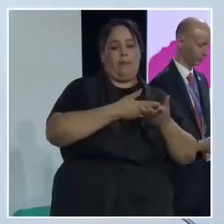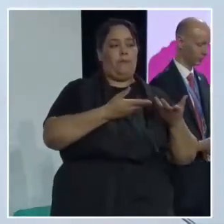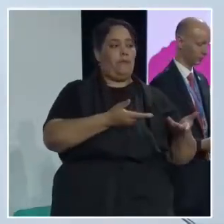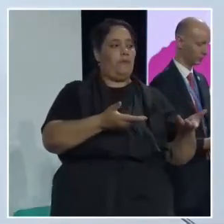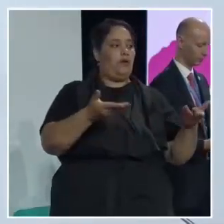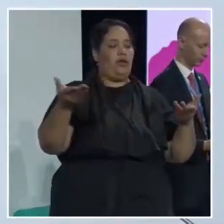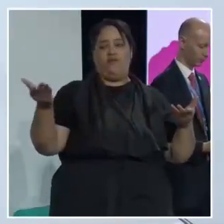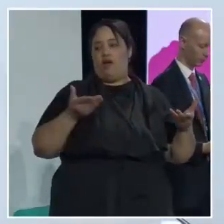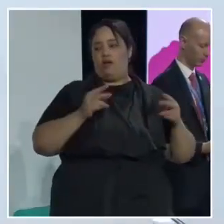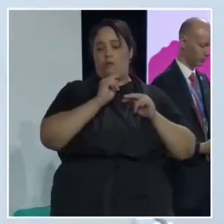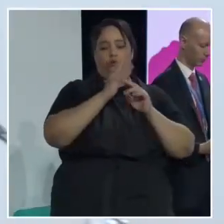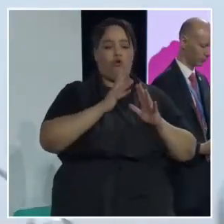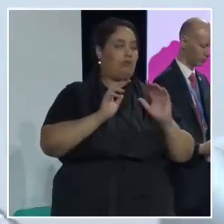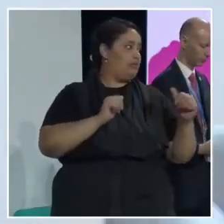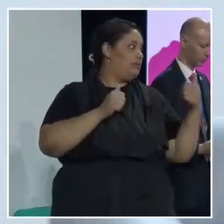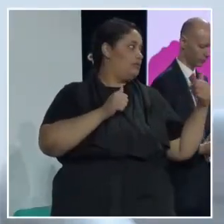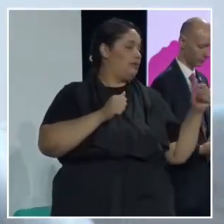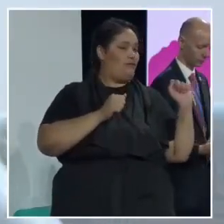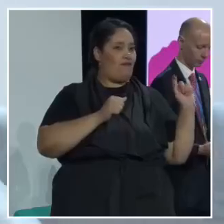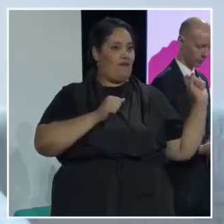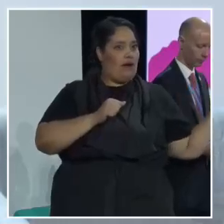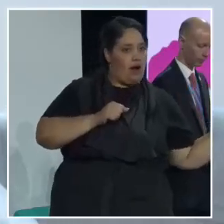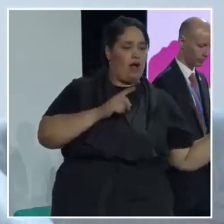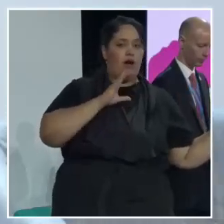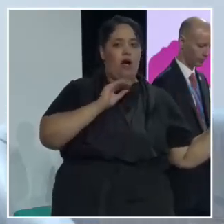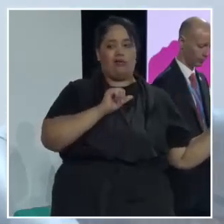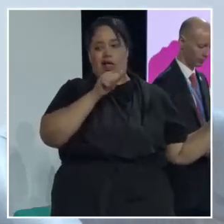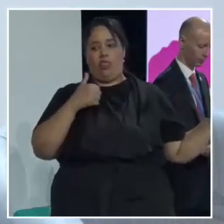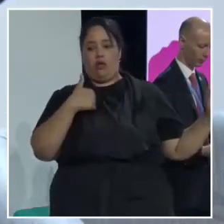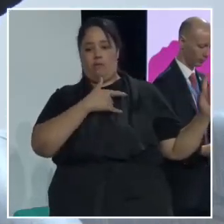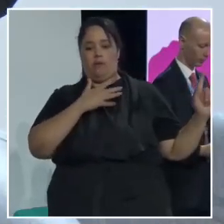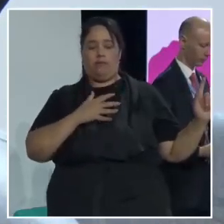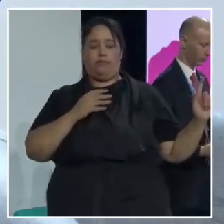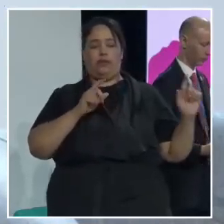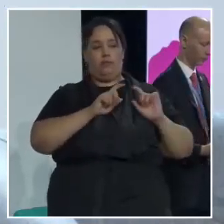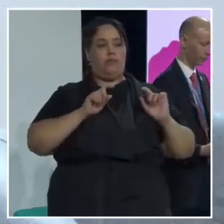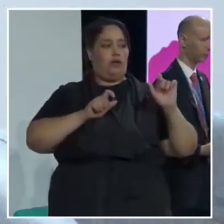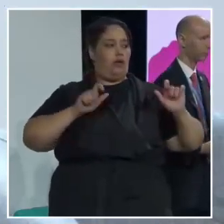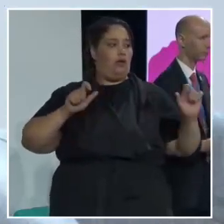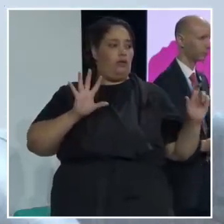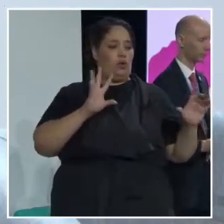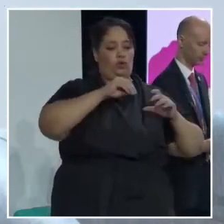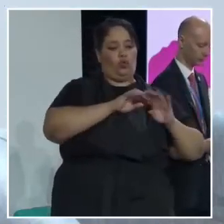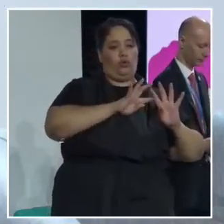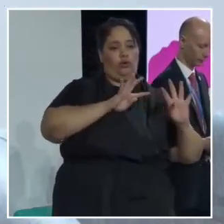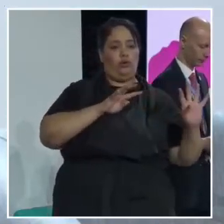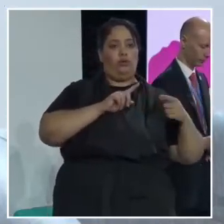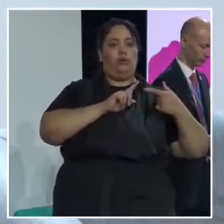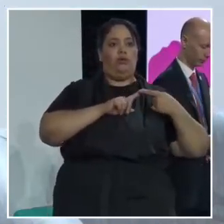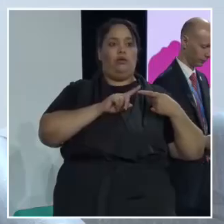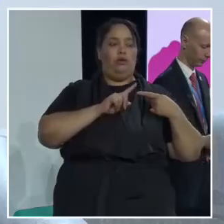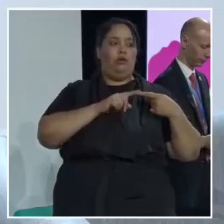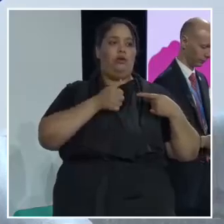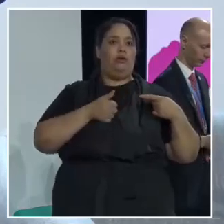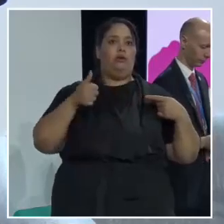to sit at that end, and then if I can ask all the other members of the panel to please come and join us. The CEO of one is